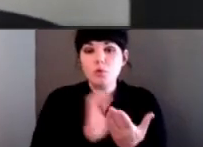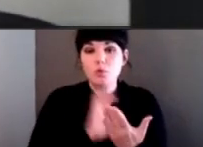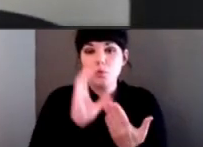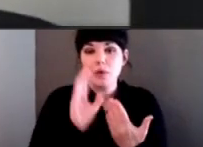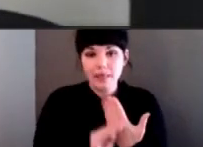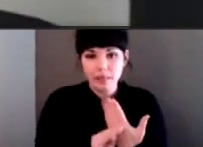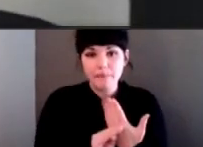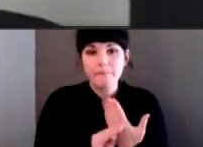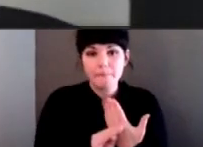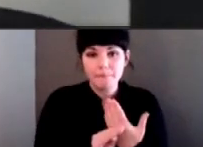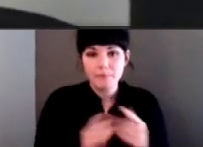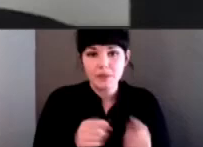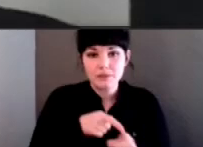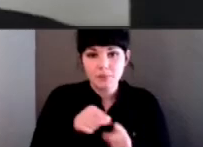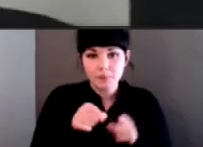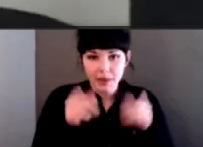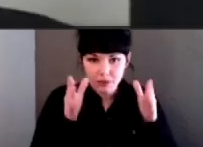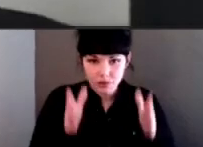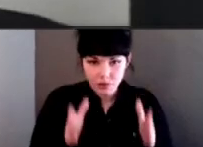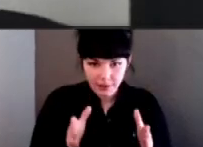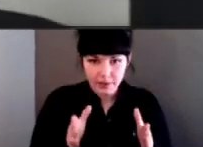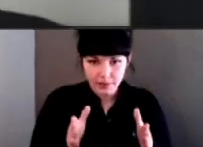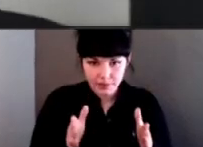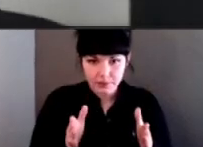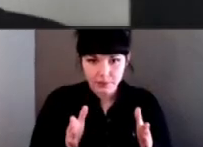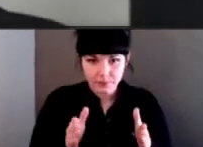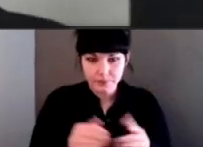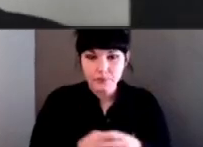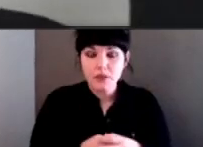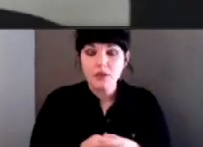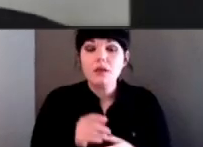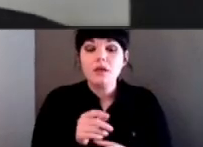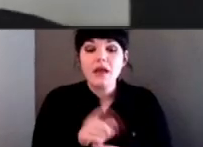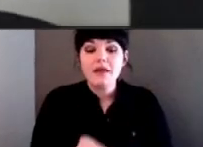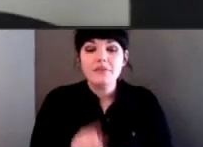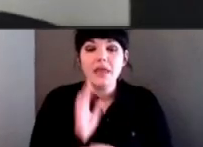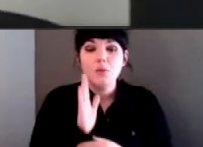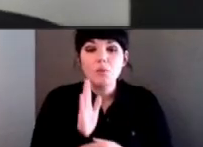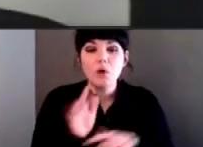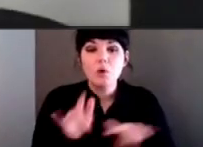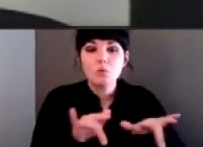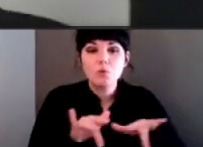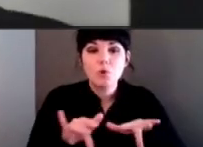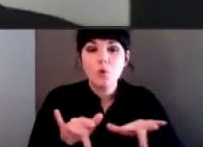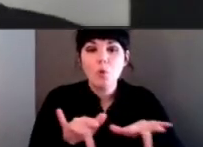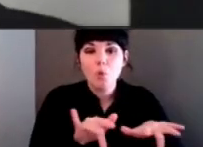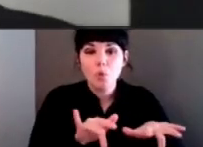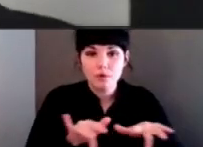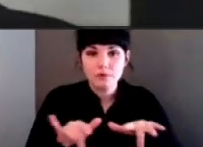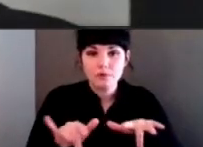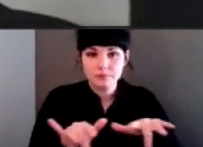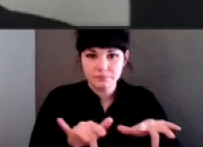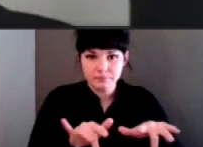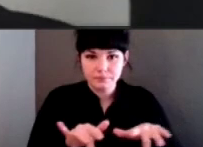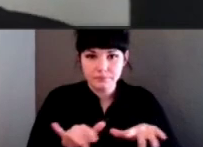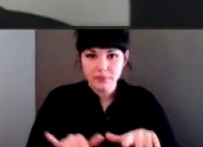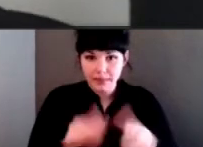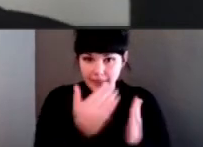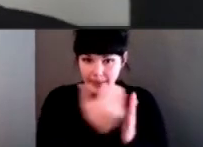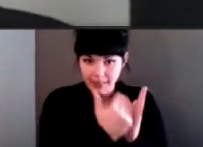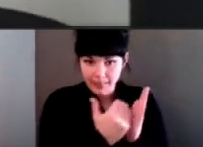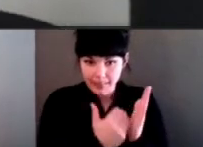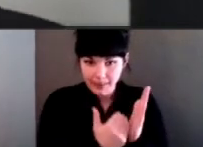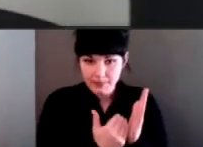online that are recorded that could allow for students to access that same content to help support